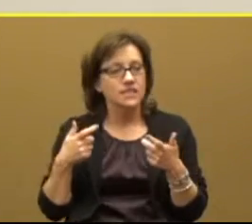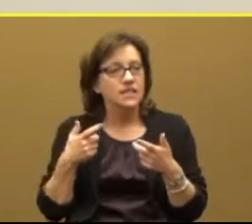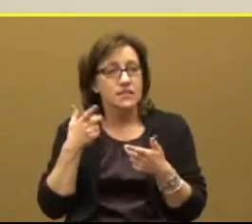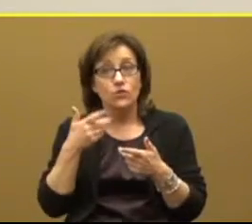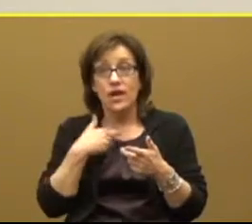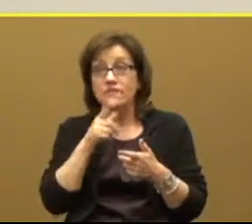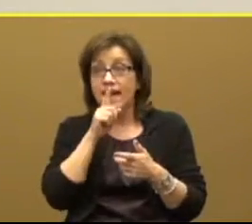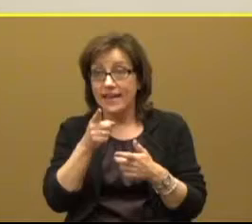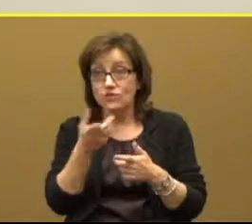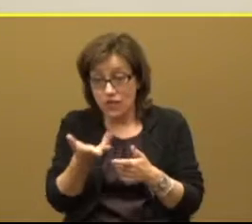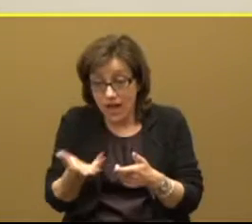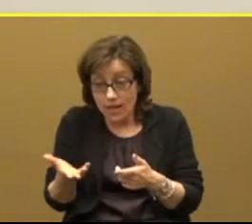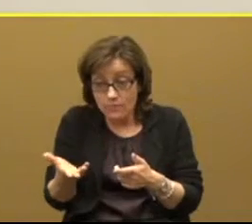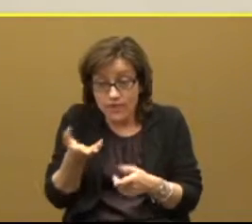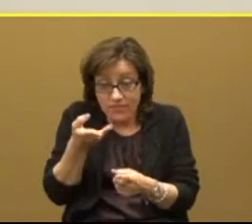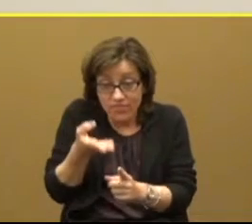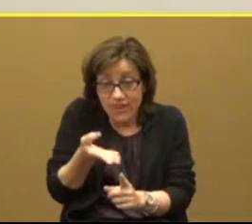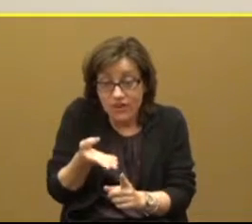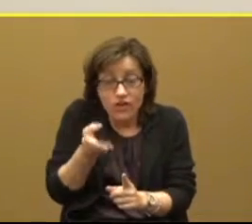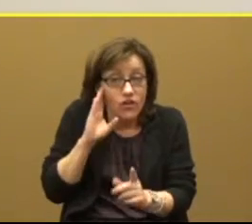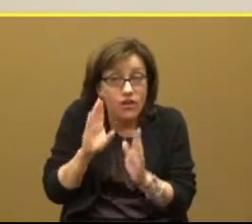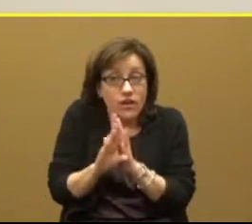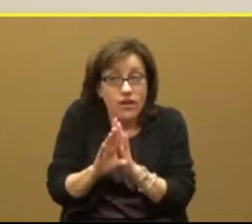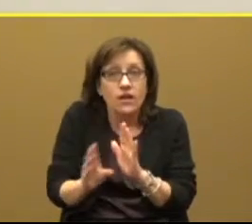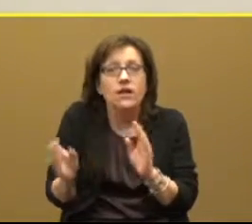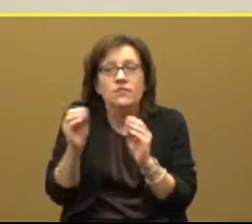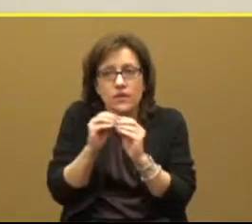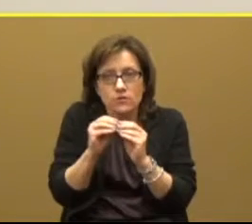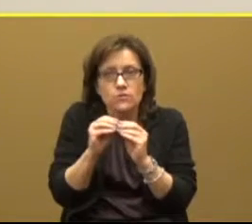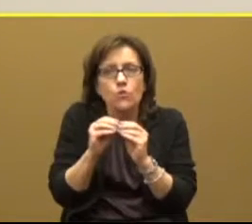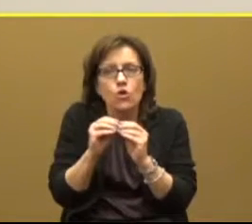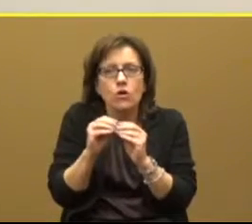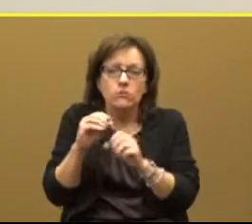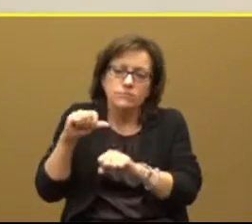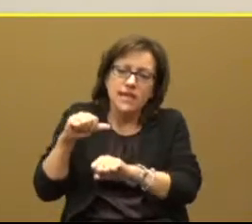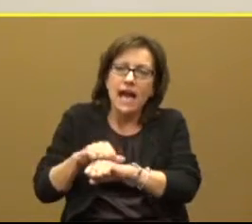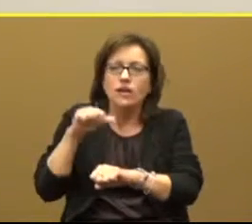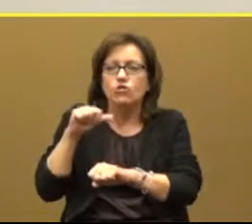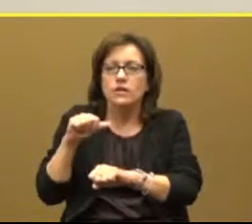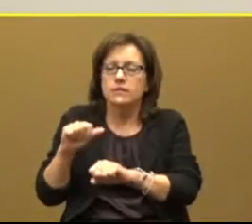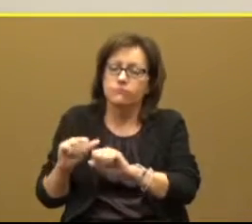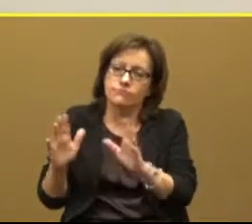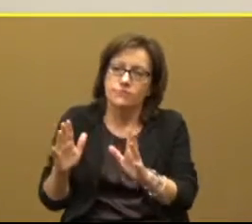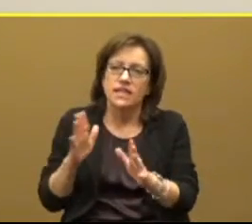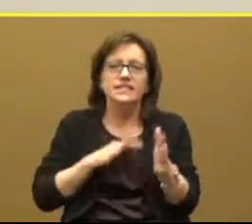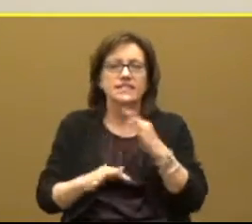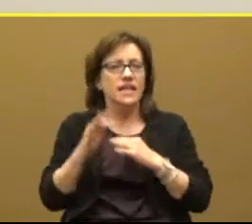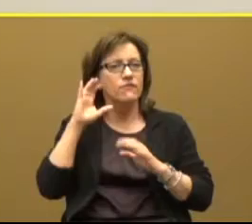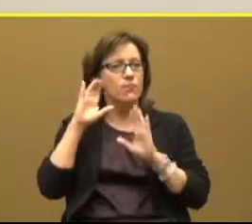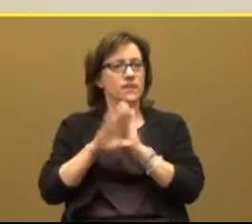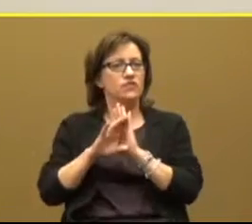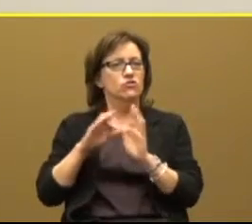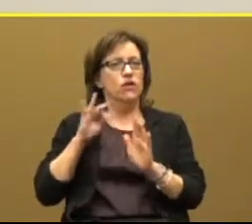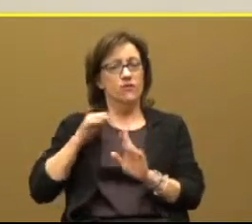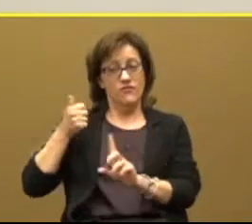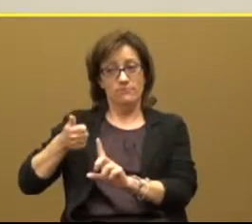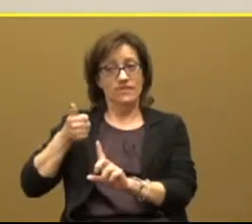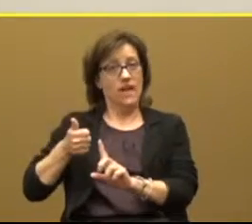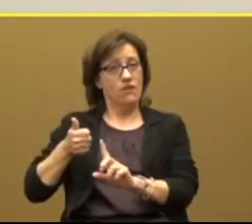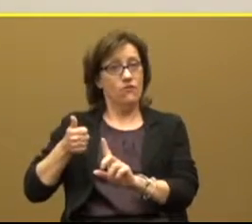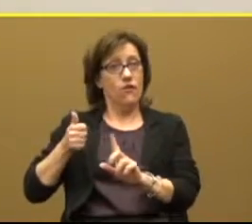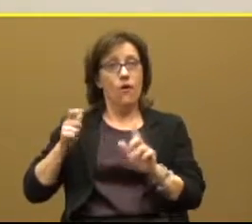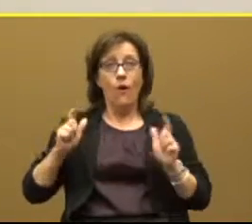on there, that's even more concrete than a picture of themselves holding it. Okay. Does that make